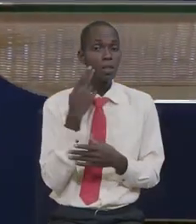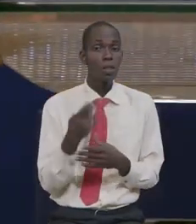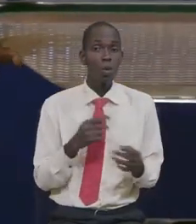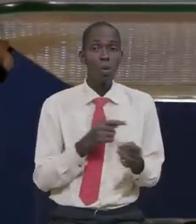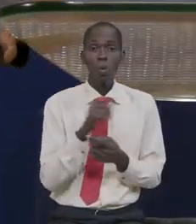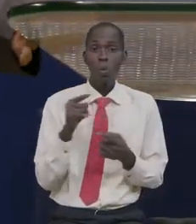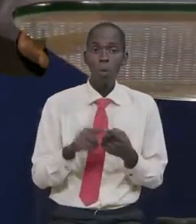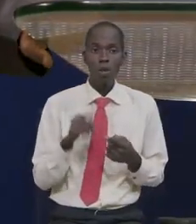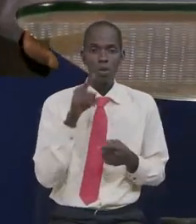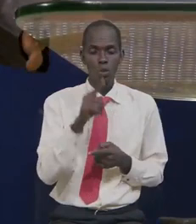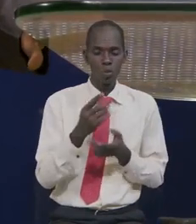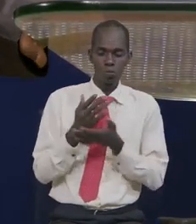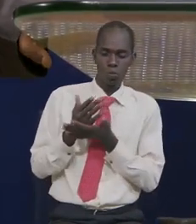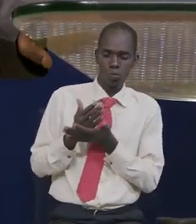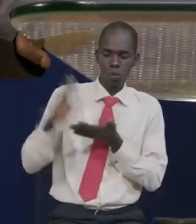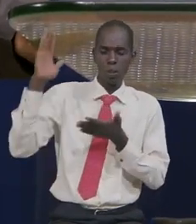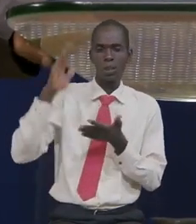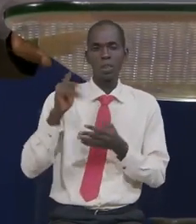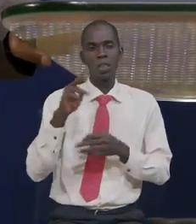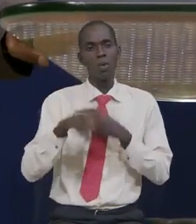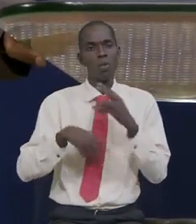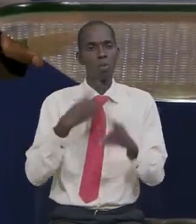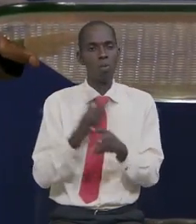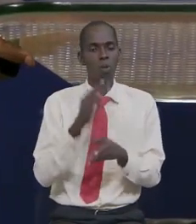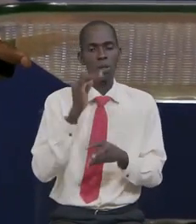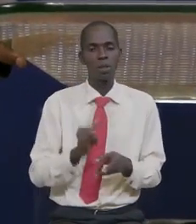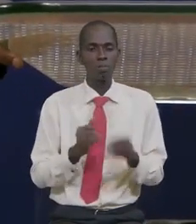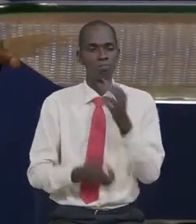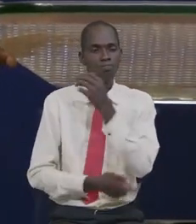you resist their enticement into